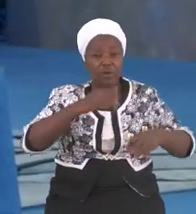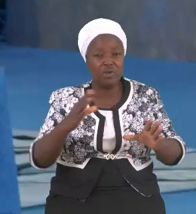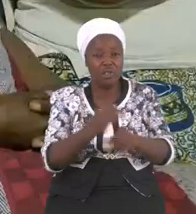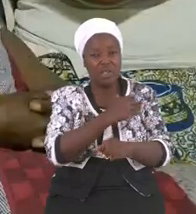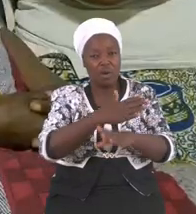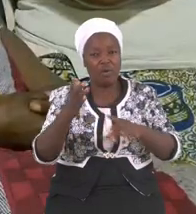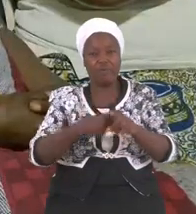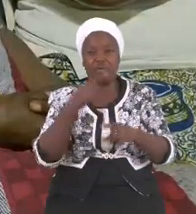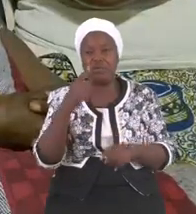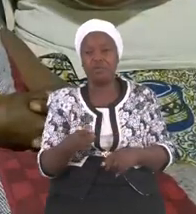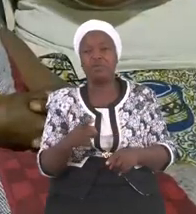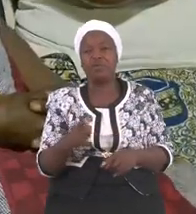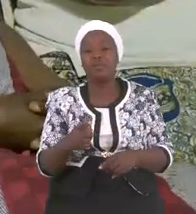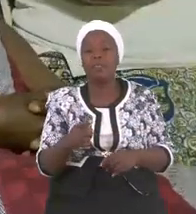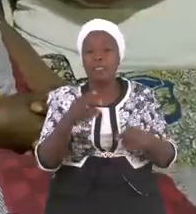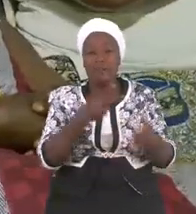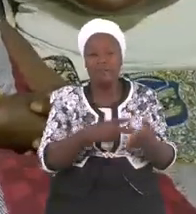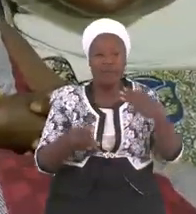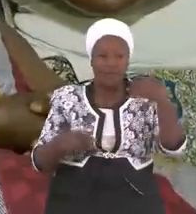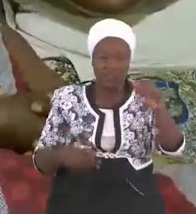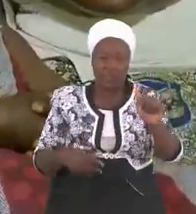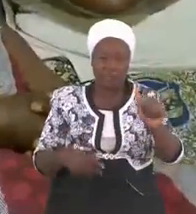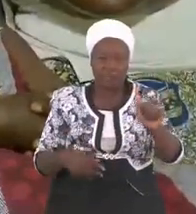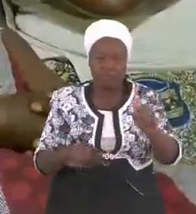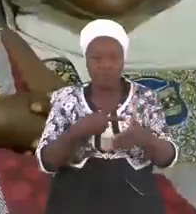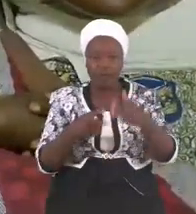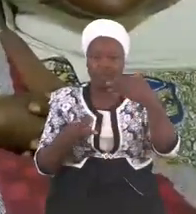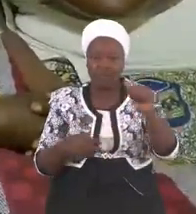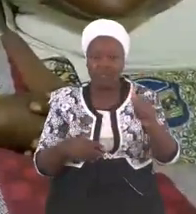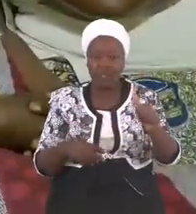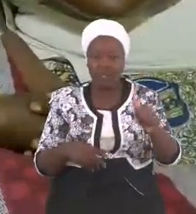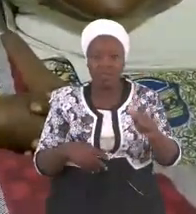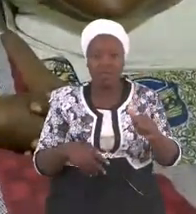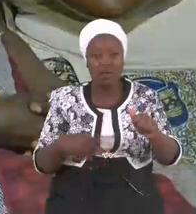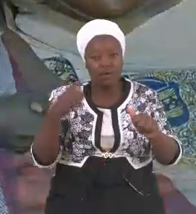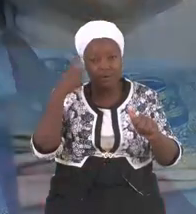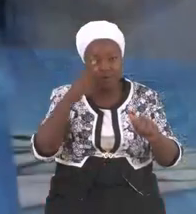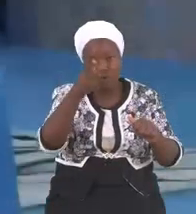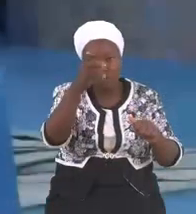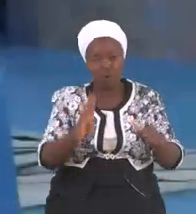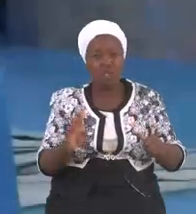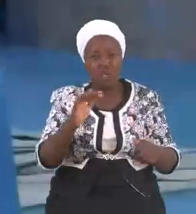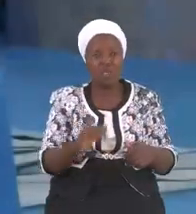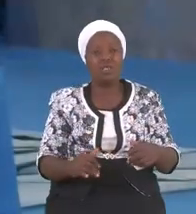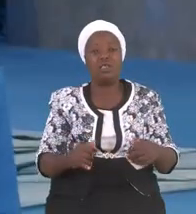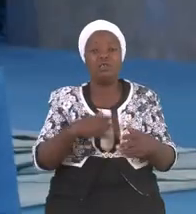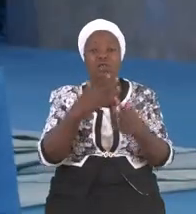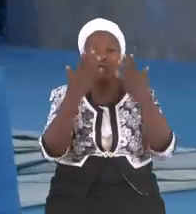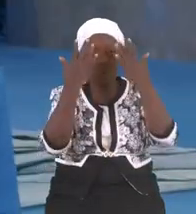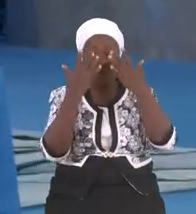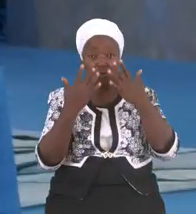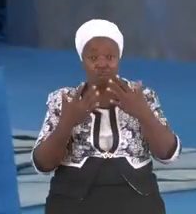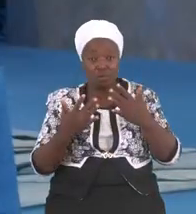you. Look at verse 10. In verse 10, for godly sorrow worketh repentance